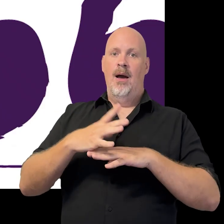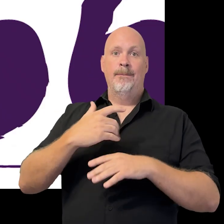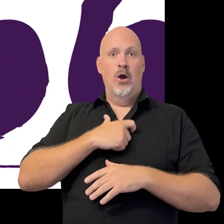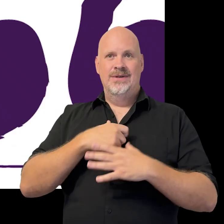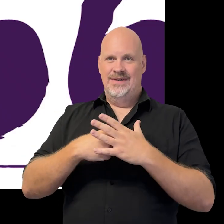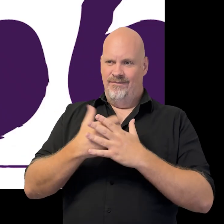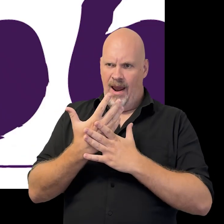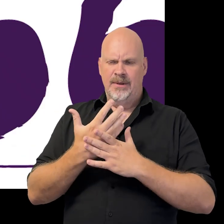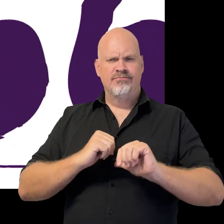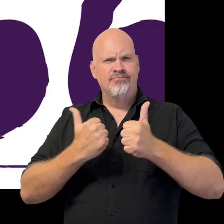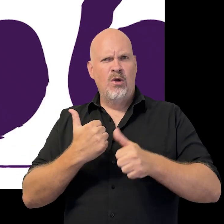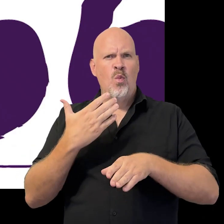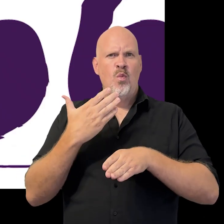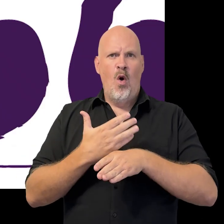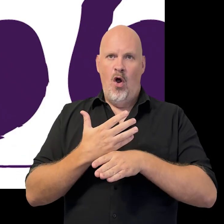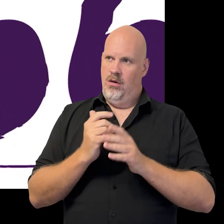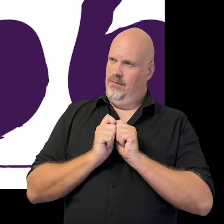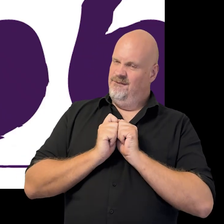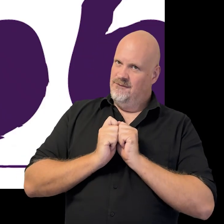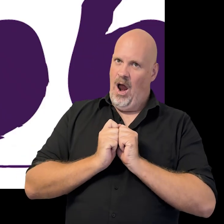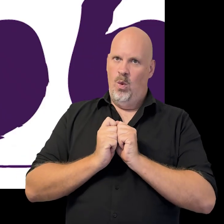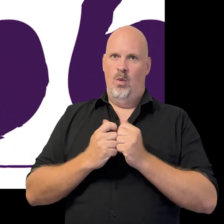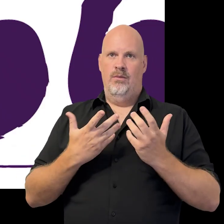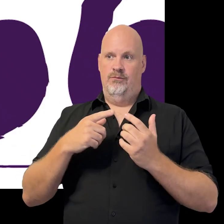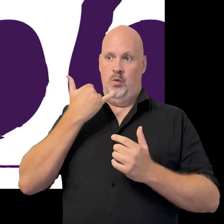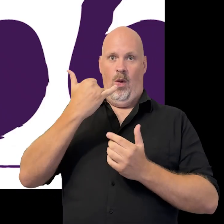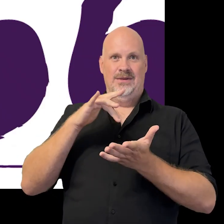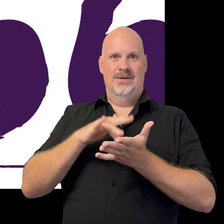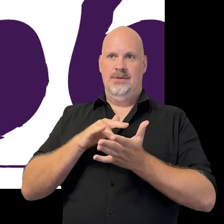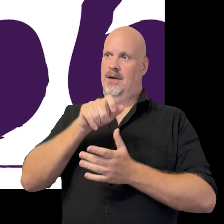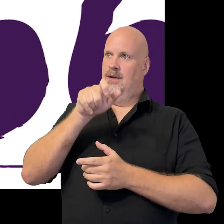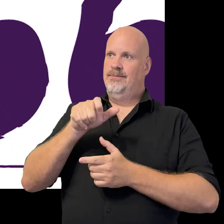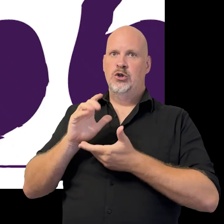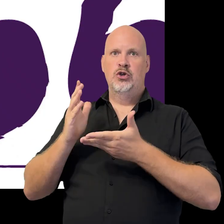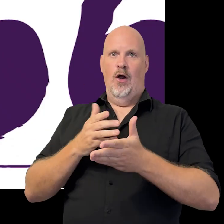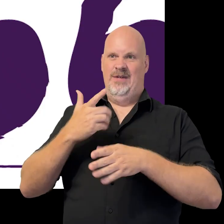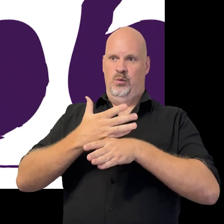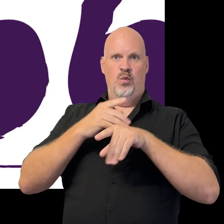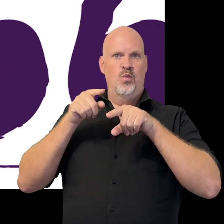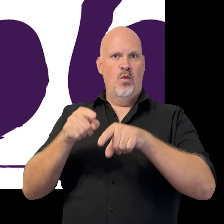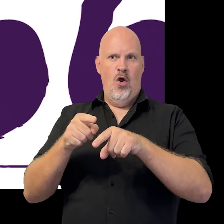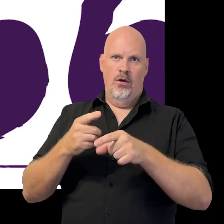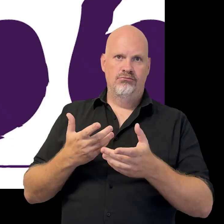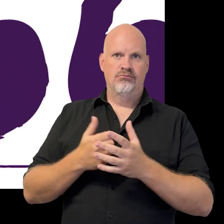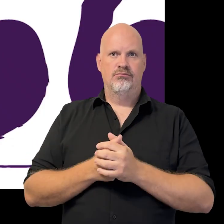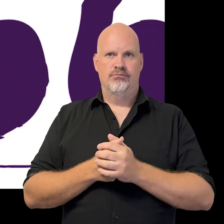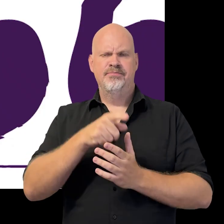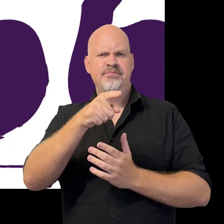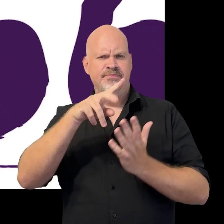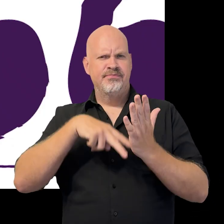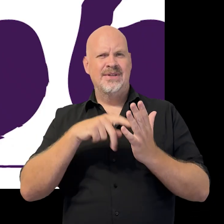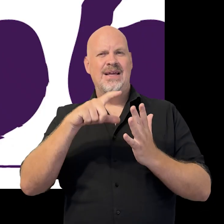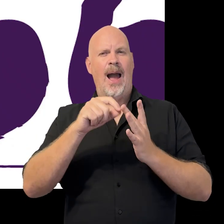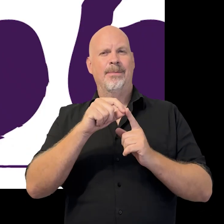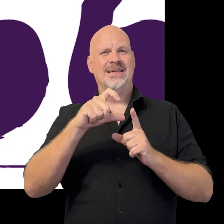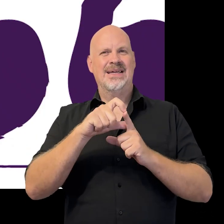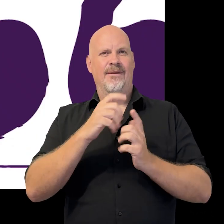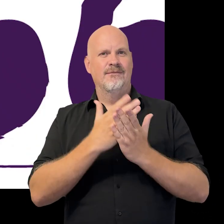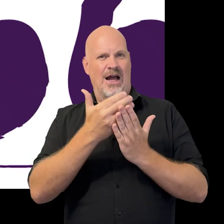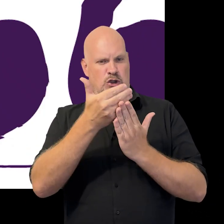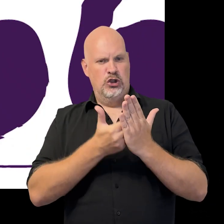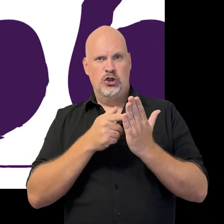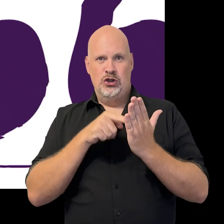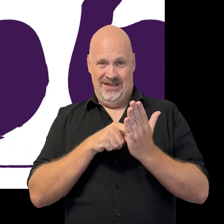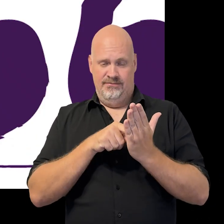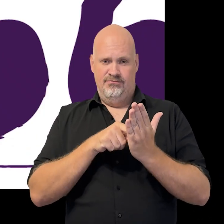research aim and therefore logically address the business issue. It's very important that when you're